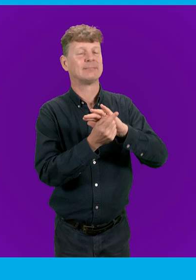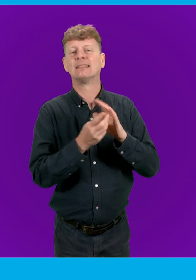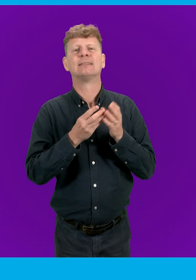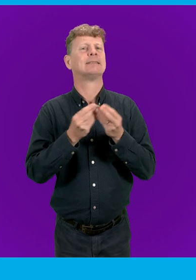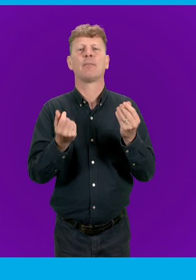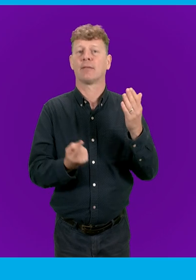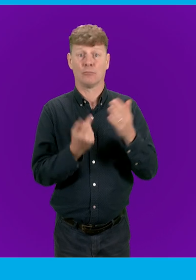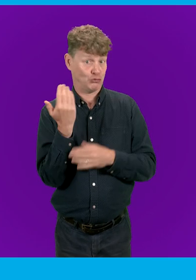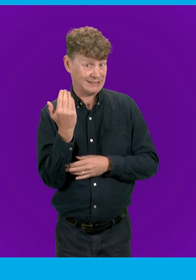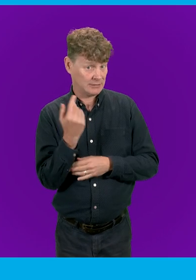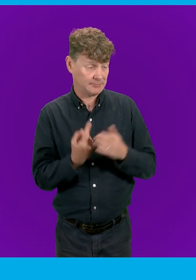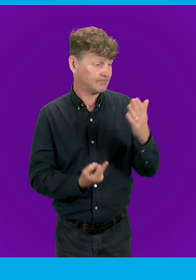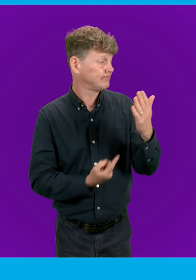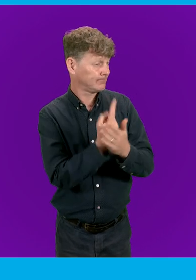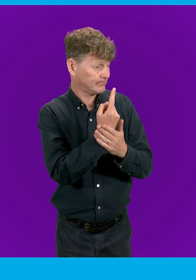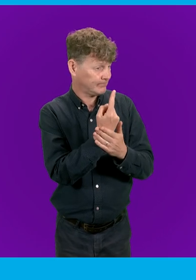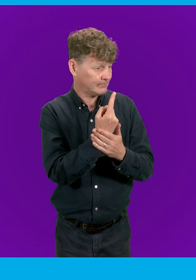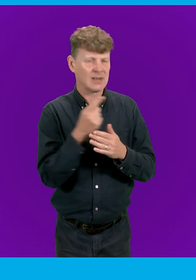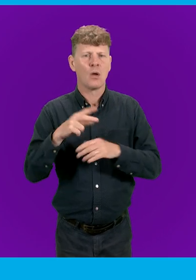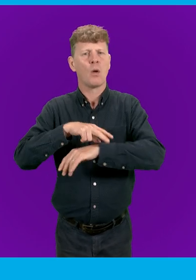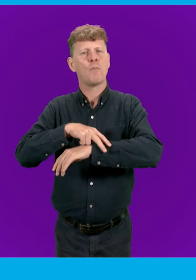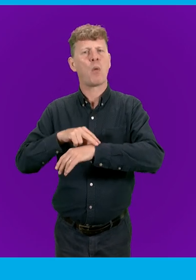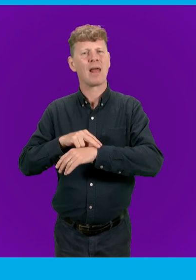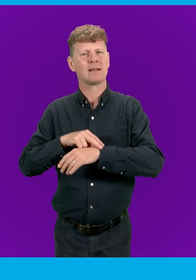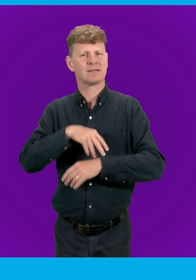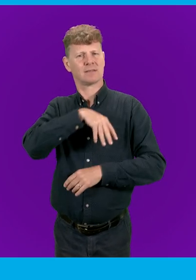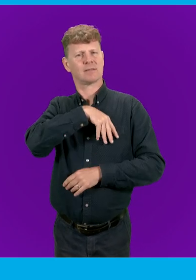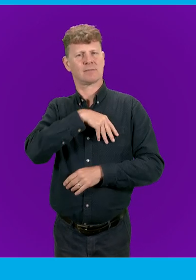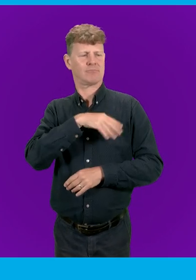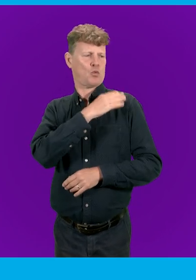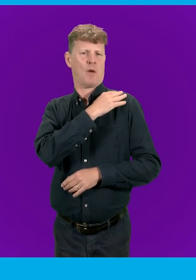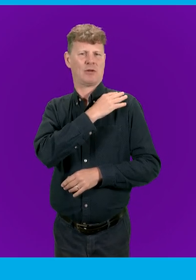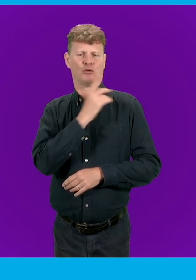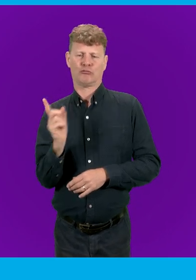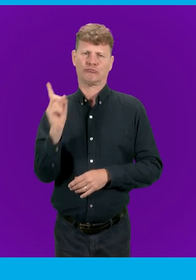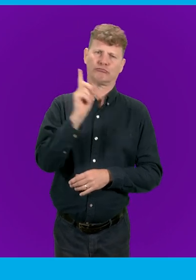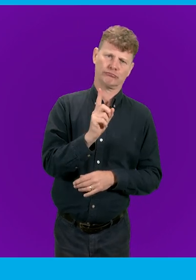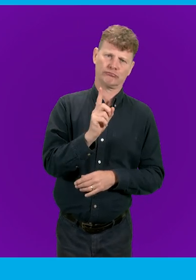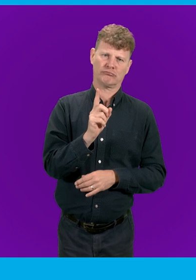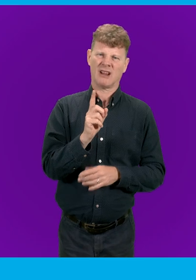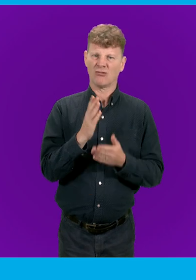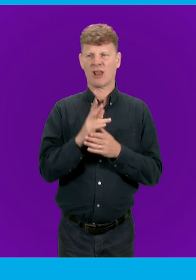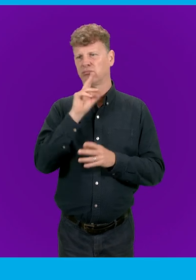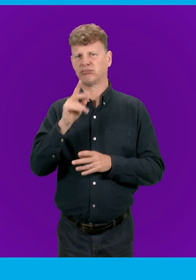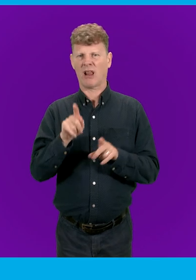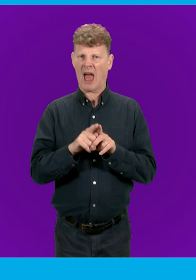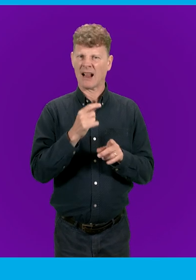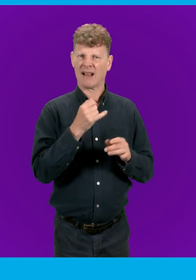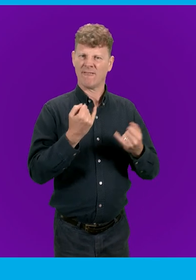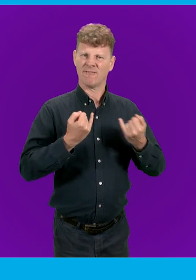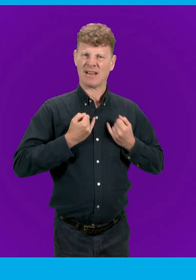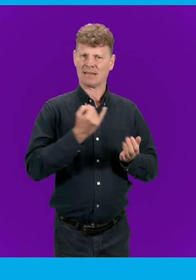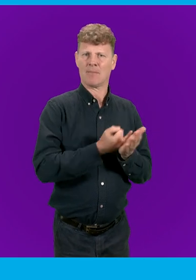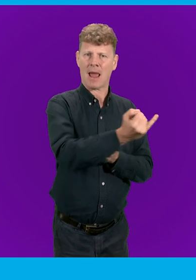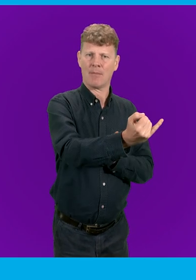was a news event recently and then some police commissioner gets up and says something that's extremely victim blaming and then the next day loses their